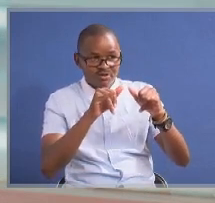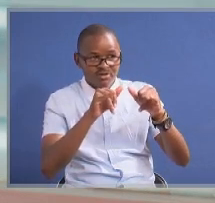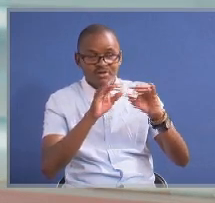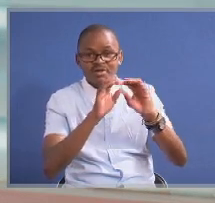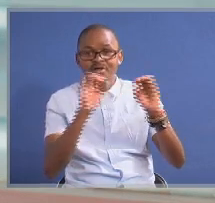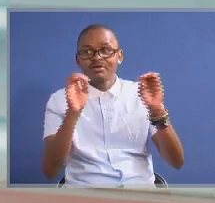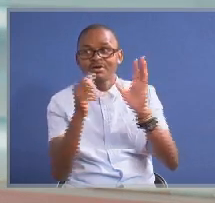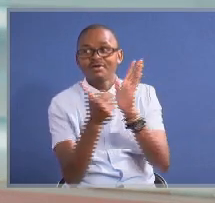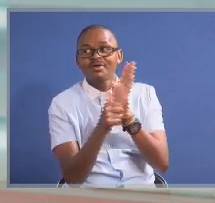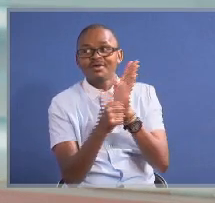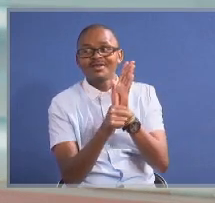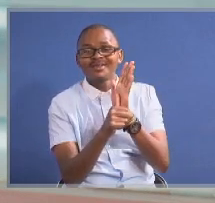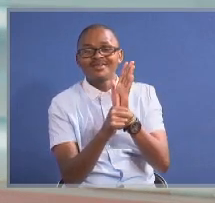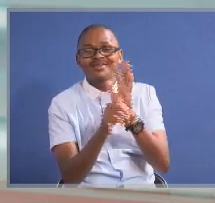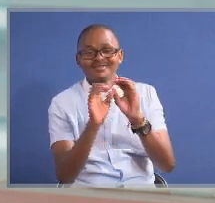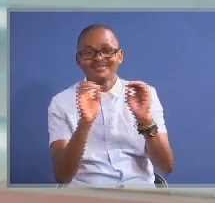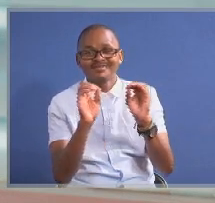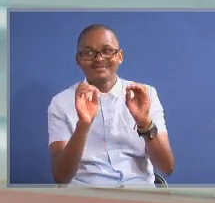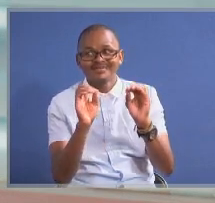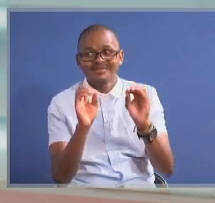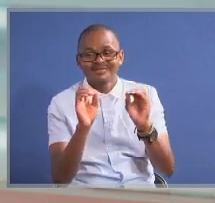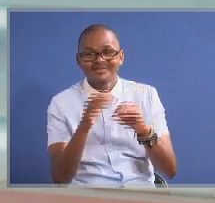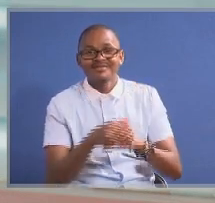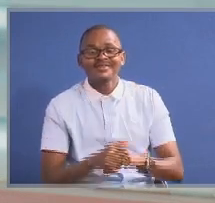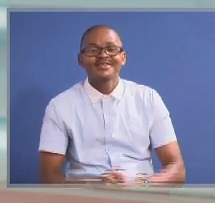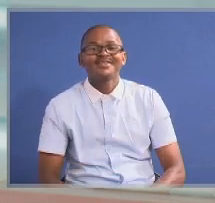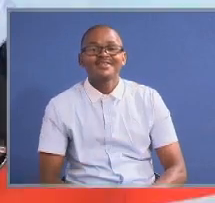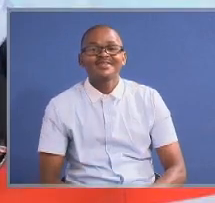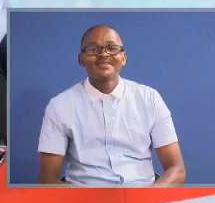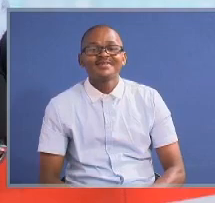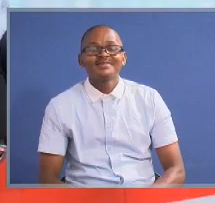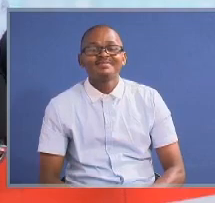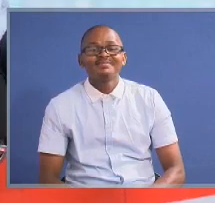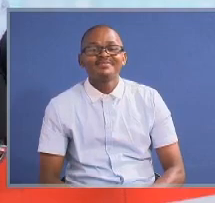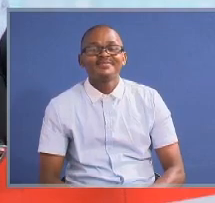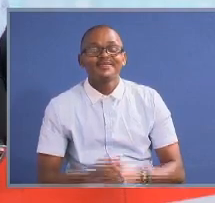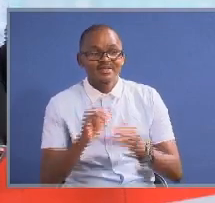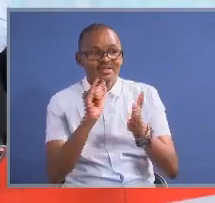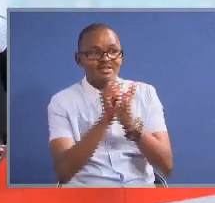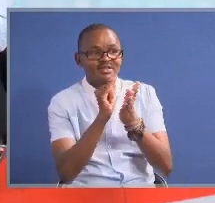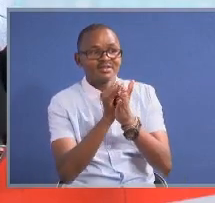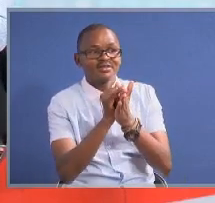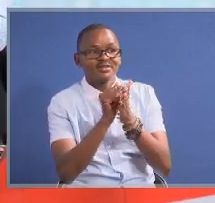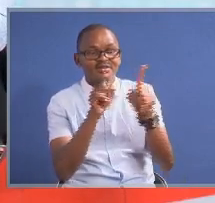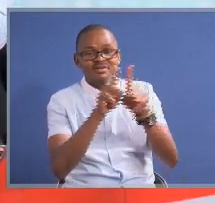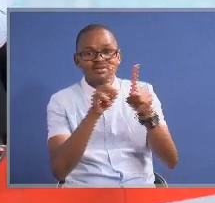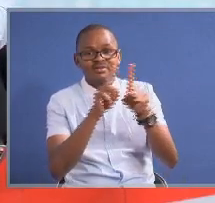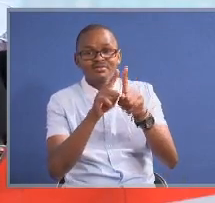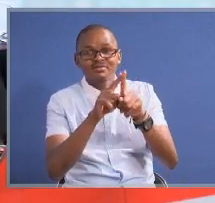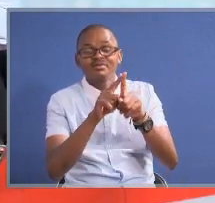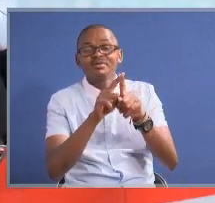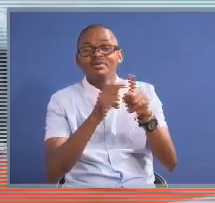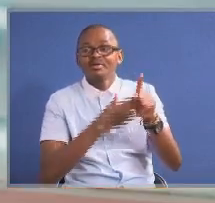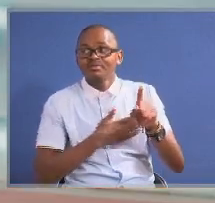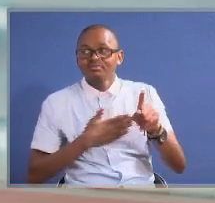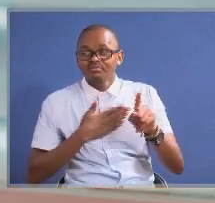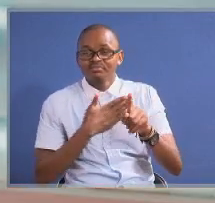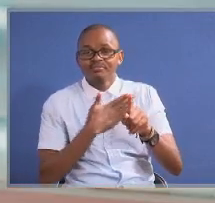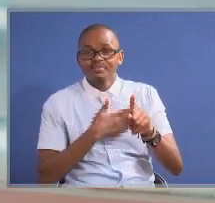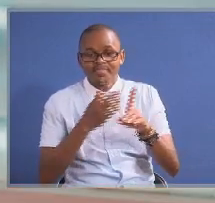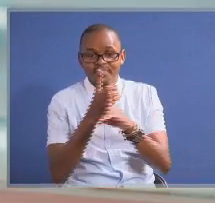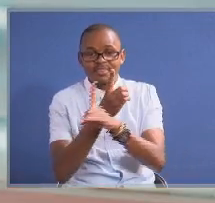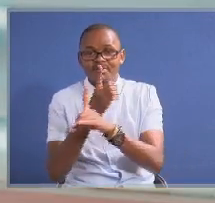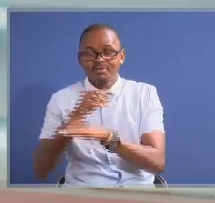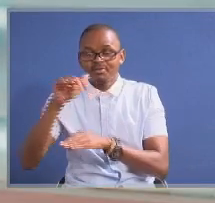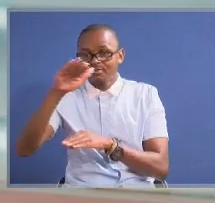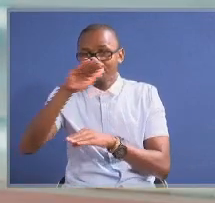Hakuna Matata. Hakuna Matata. Hakuna Matata. Hakuna Matata. Well, in that same breath, of course, appreciating the